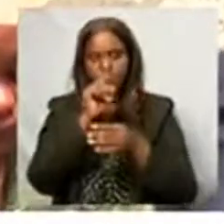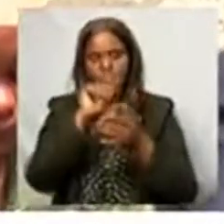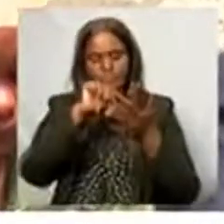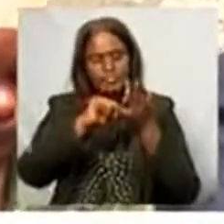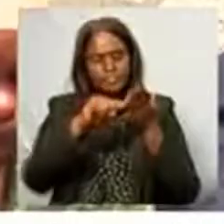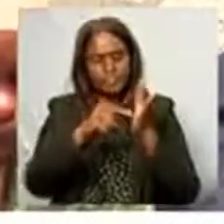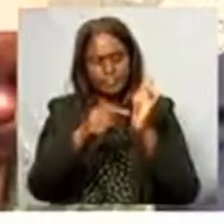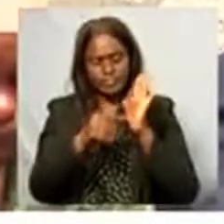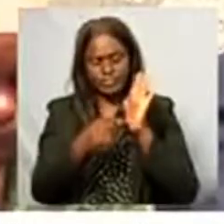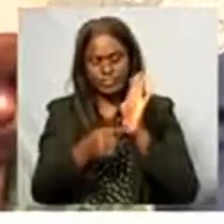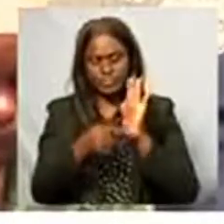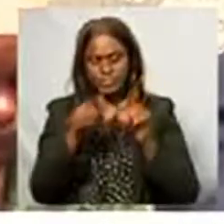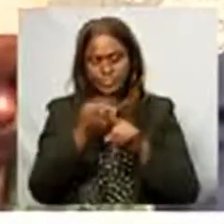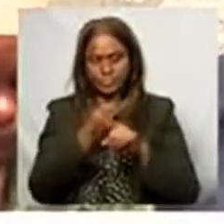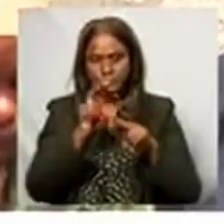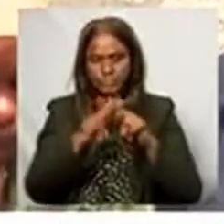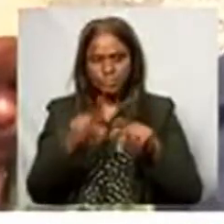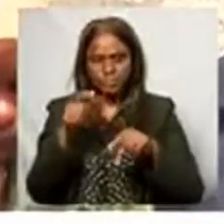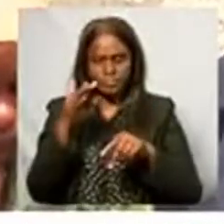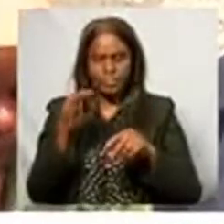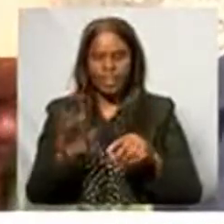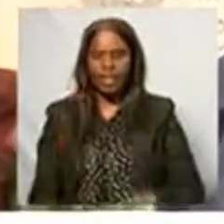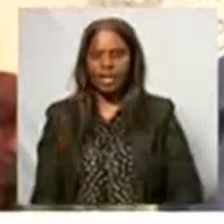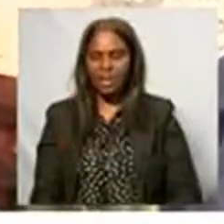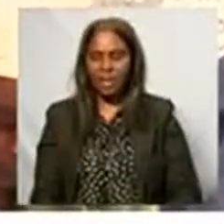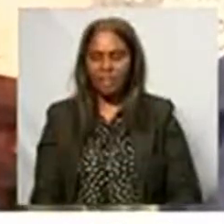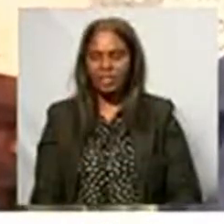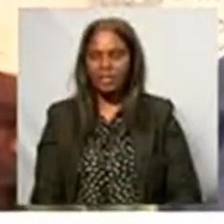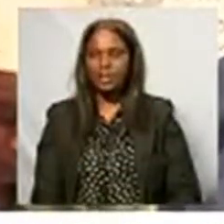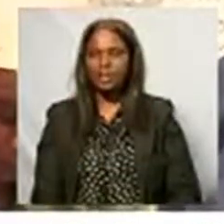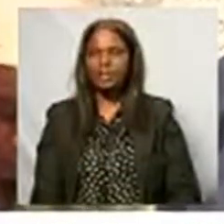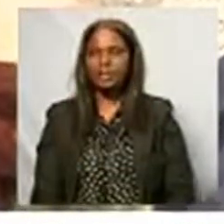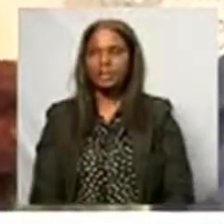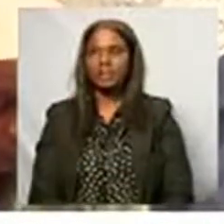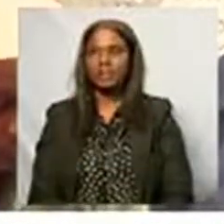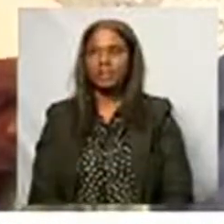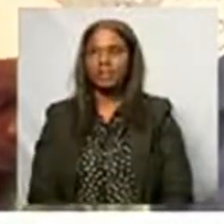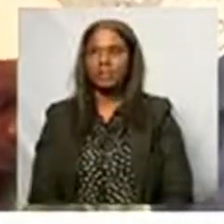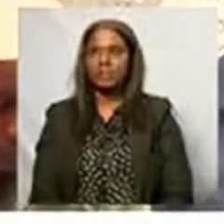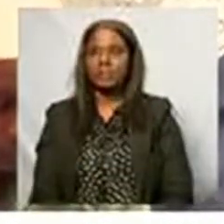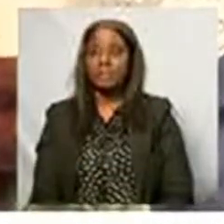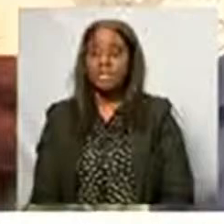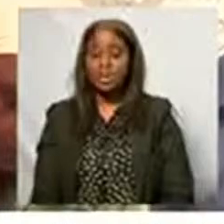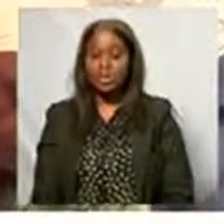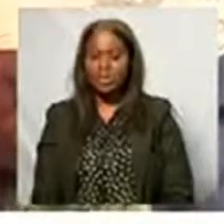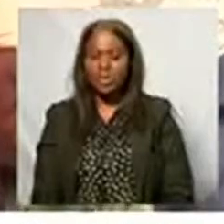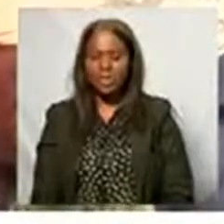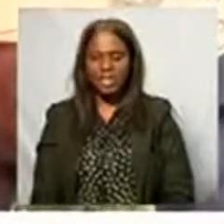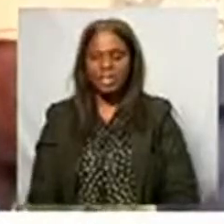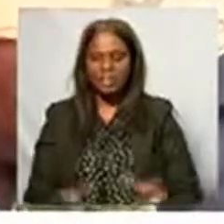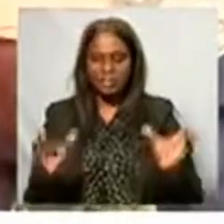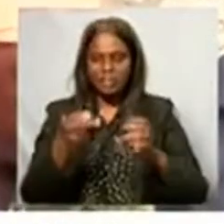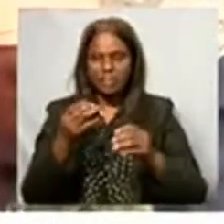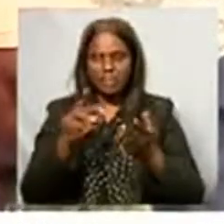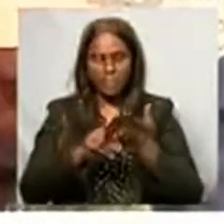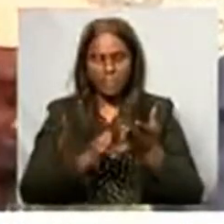issues raised by the chairperson of the committee, contained in the report of the Committee on Parastatal Bodies. And I think